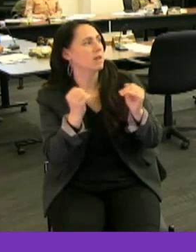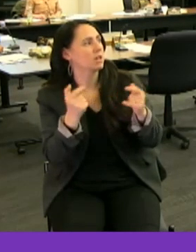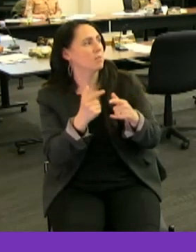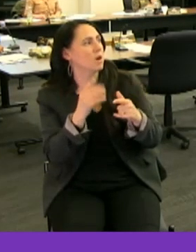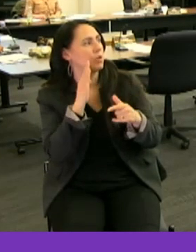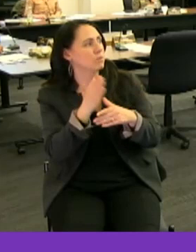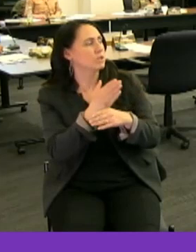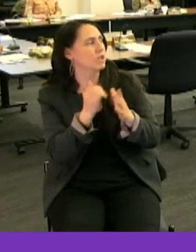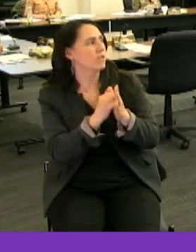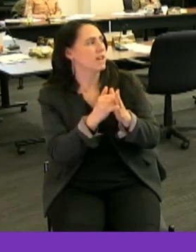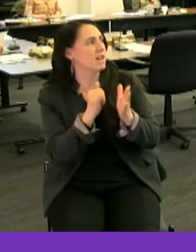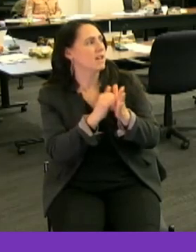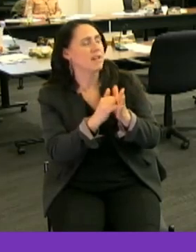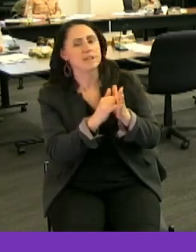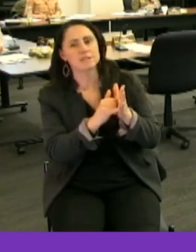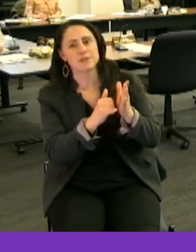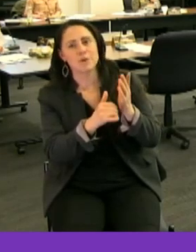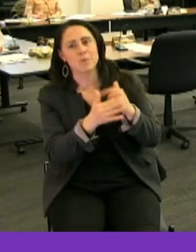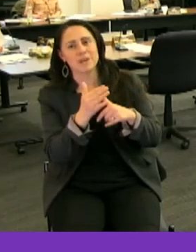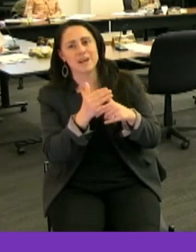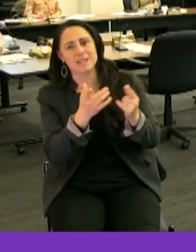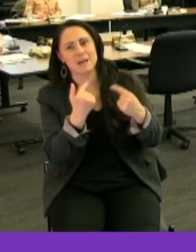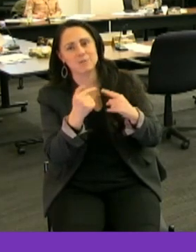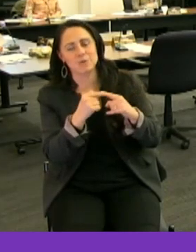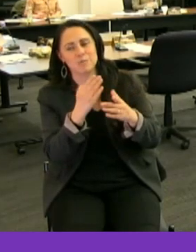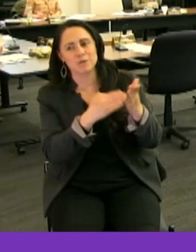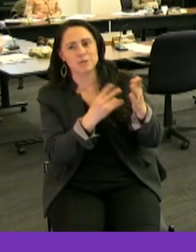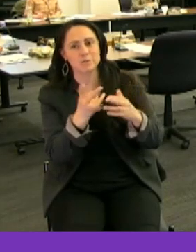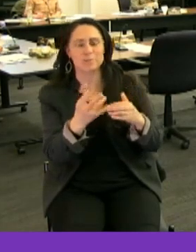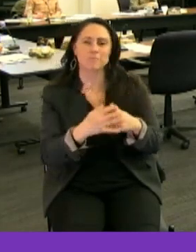though. I'm sorry, that's what I gave them to. I'm like, oh, I didn't know there was a part 2.